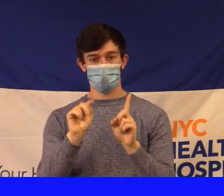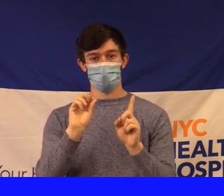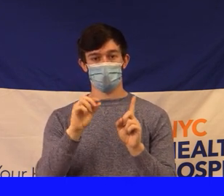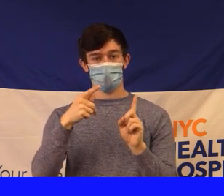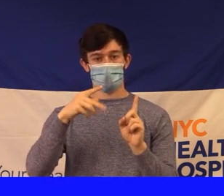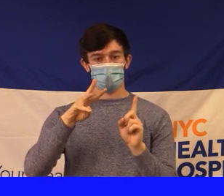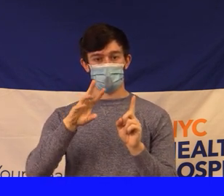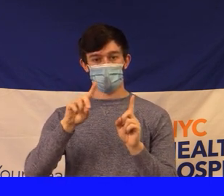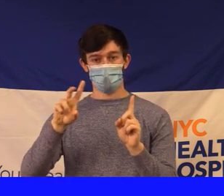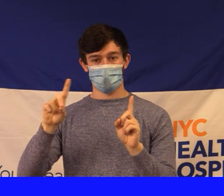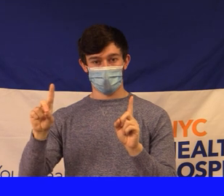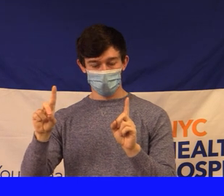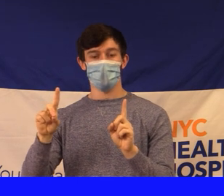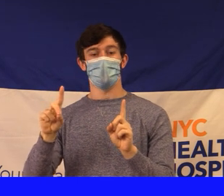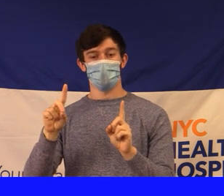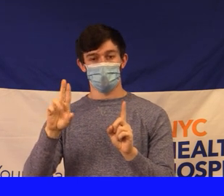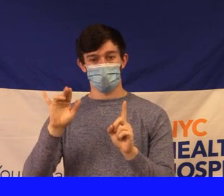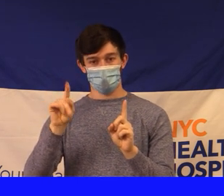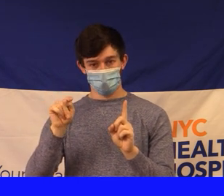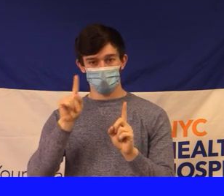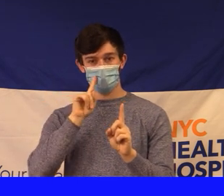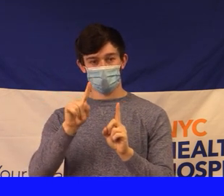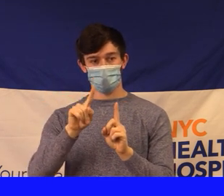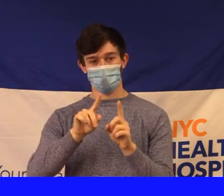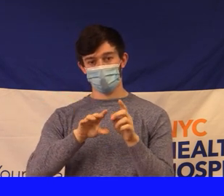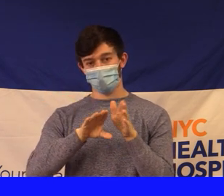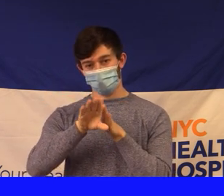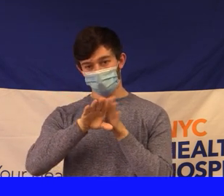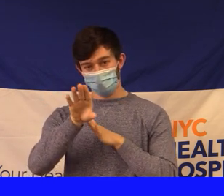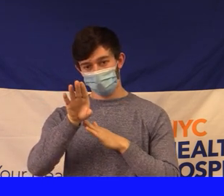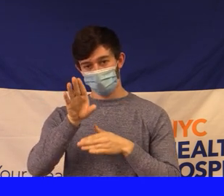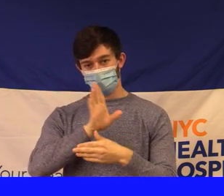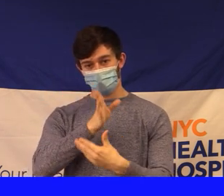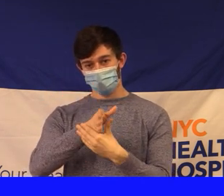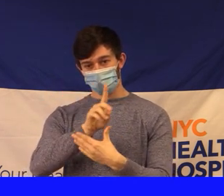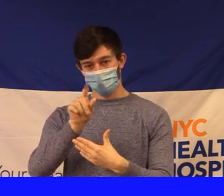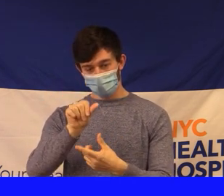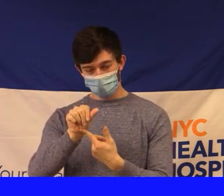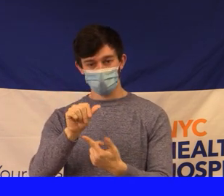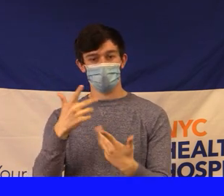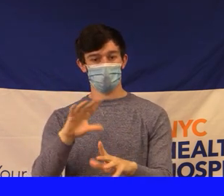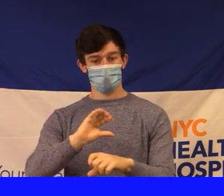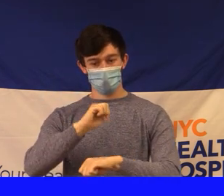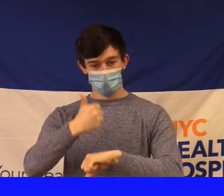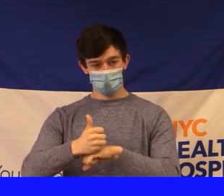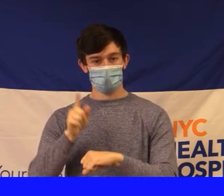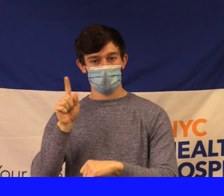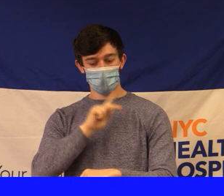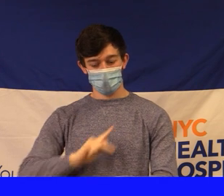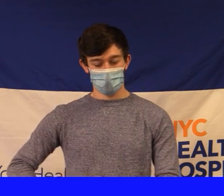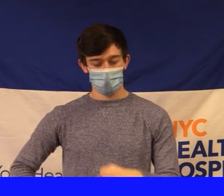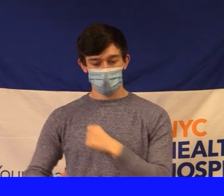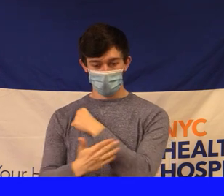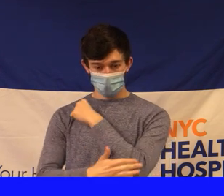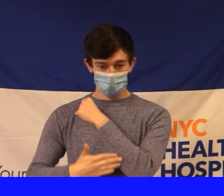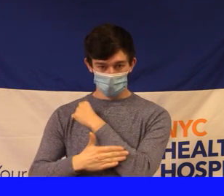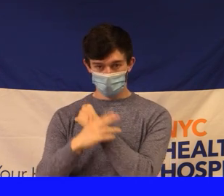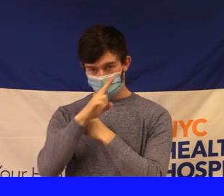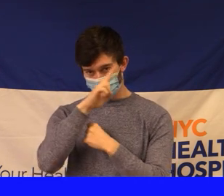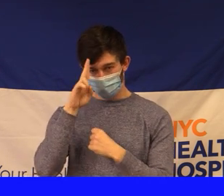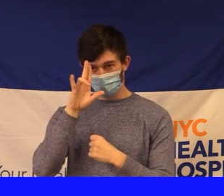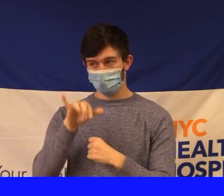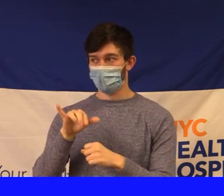OPWDD, the unit for developmental disabilities, has been established at Kings County. This unit